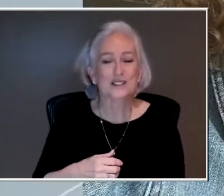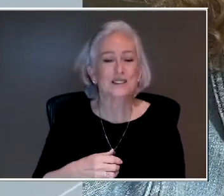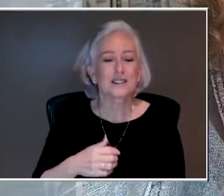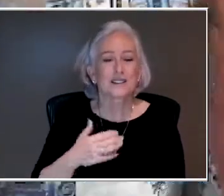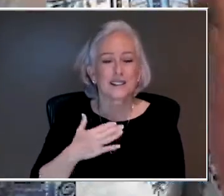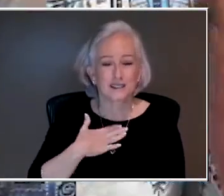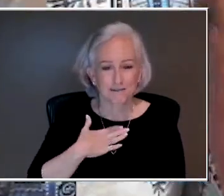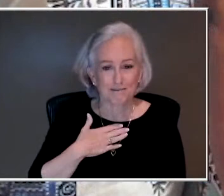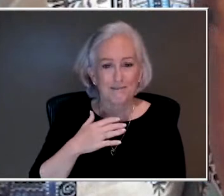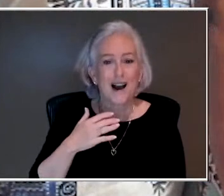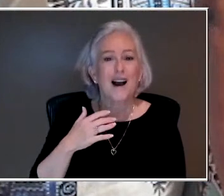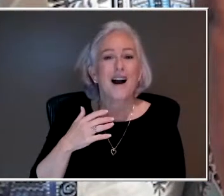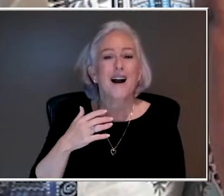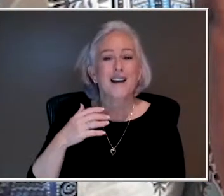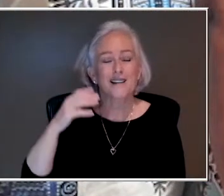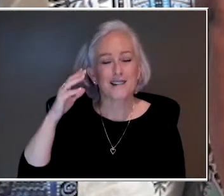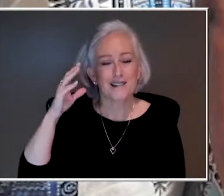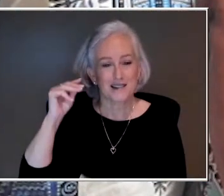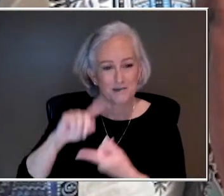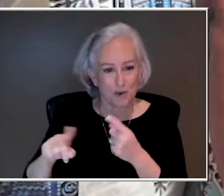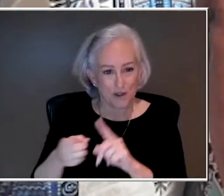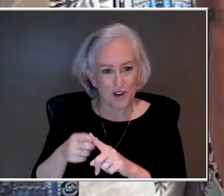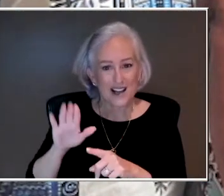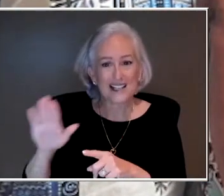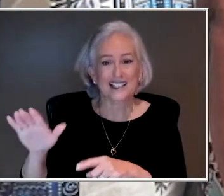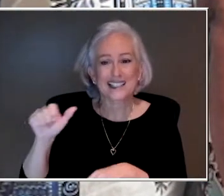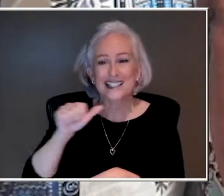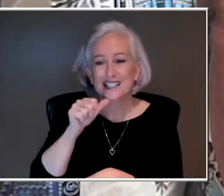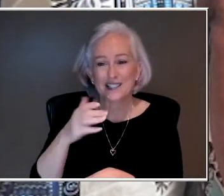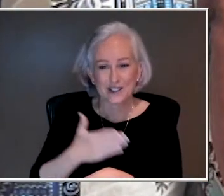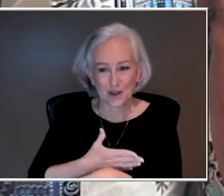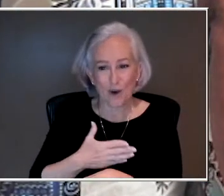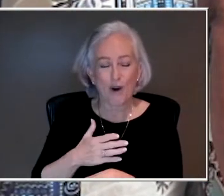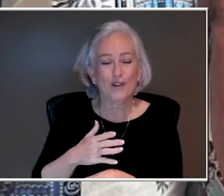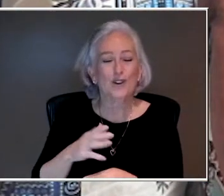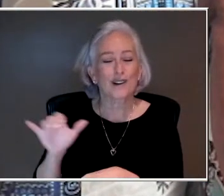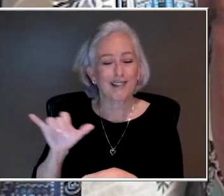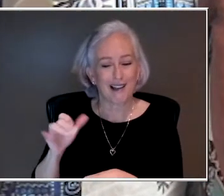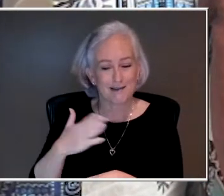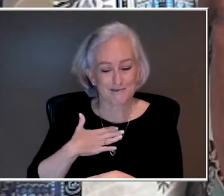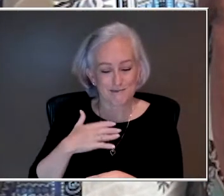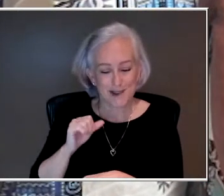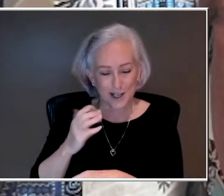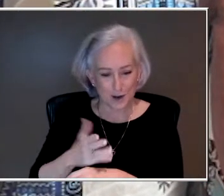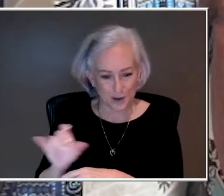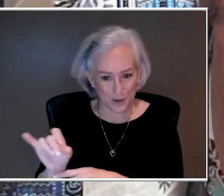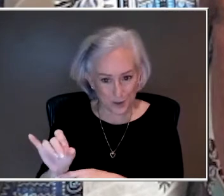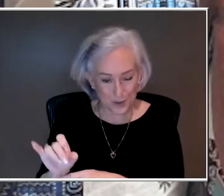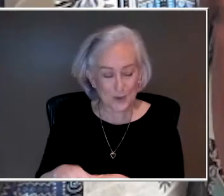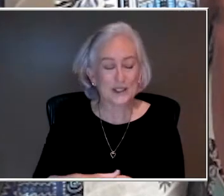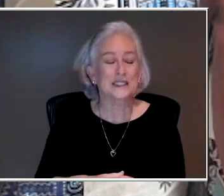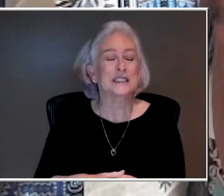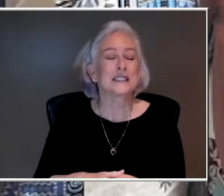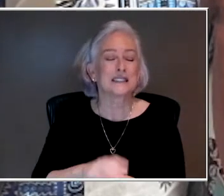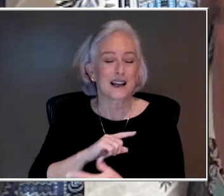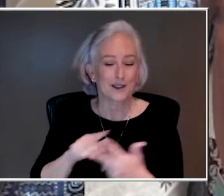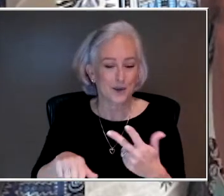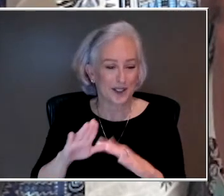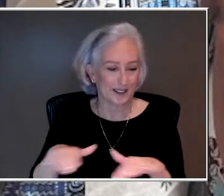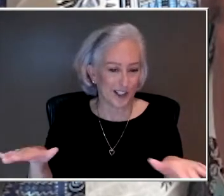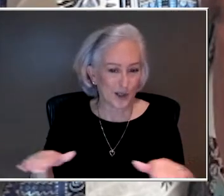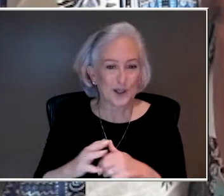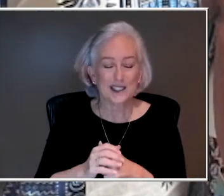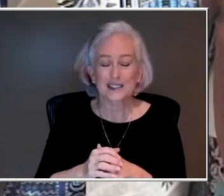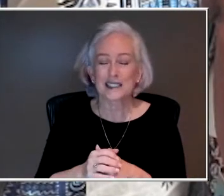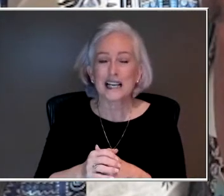and his daughter, who is also my daughter, I may as well say, and the 3 lovely children, and then my